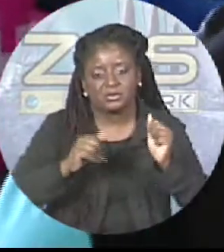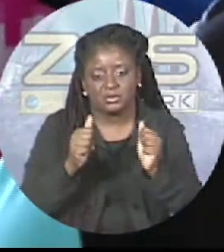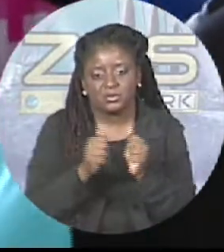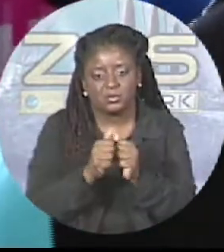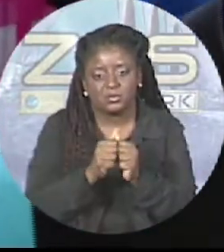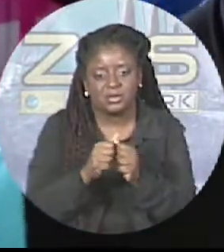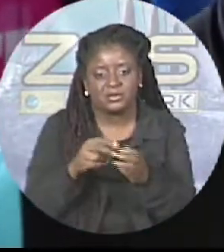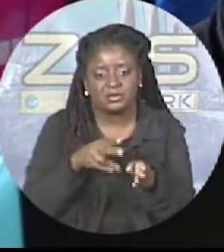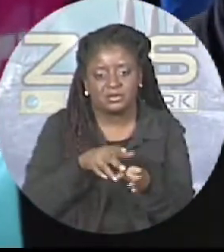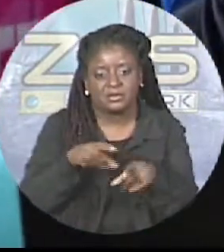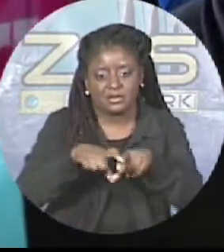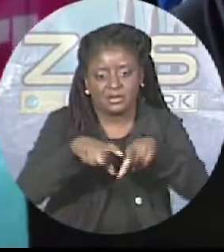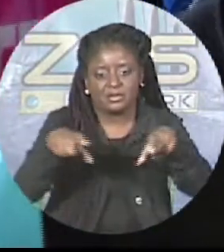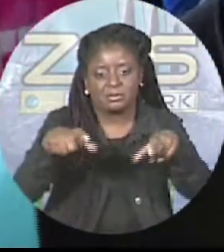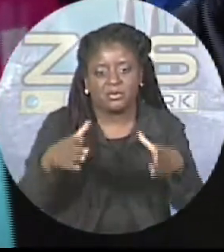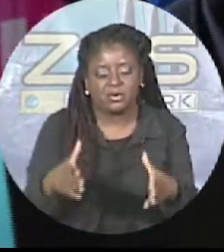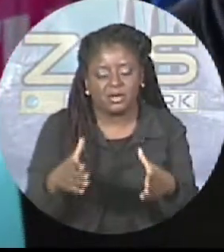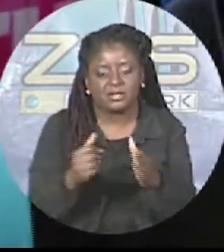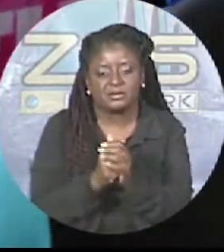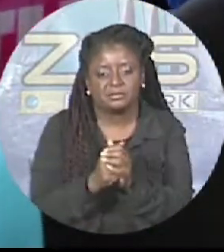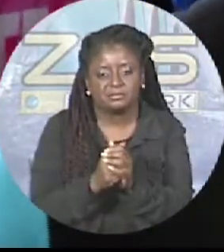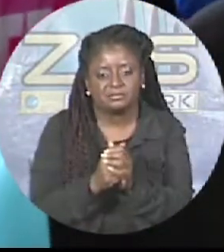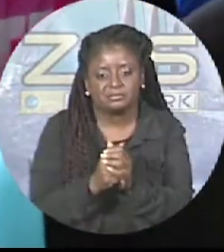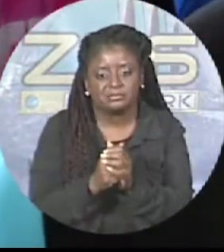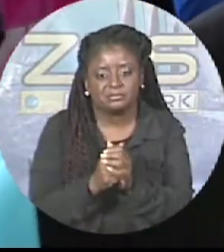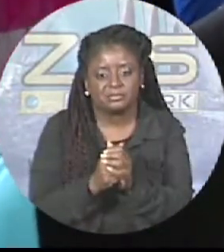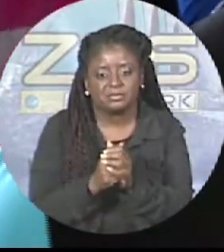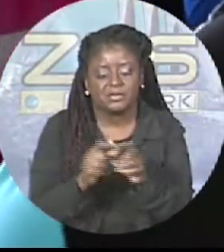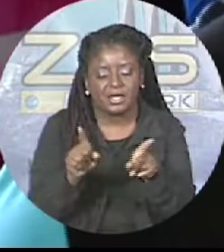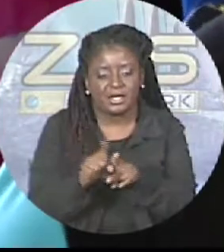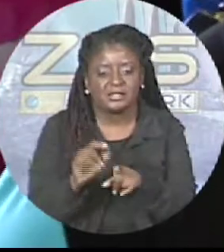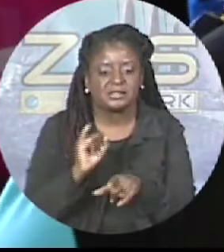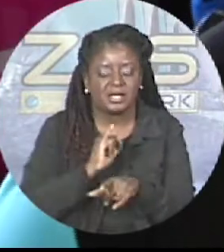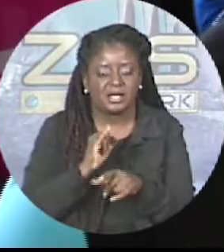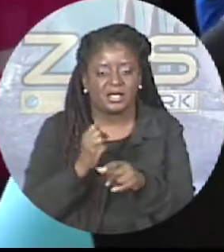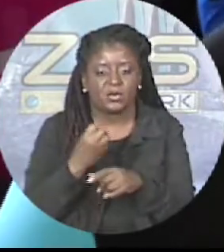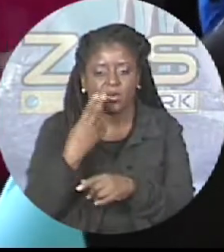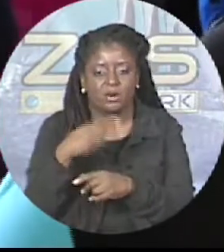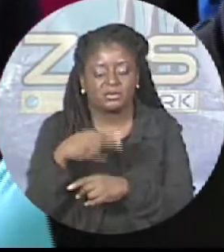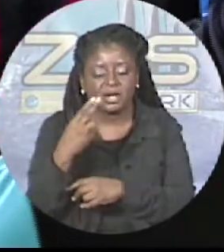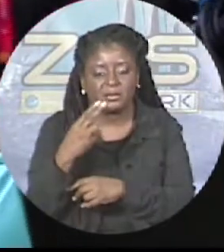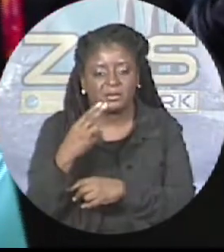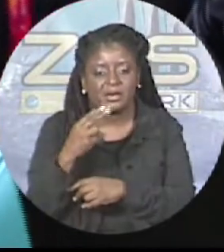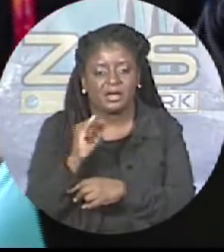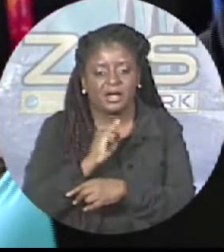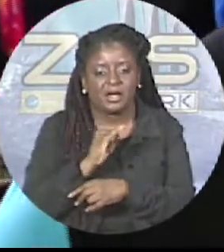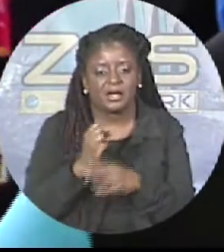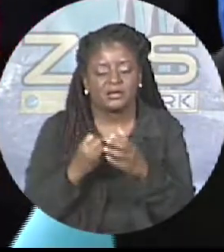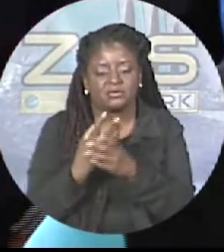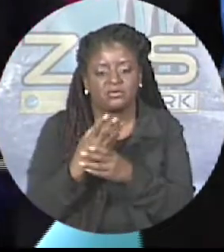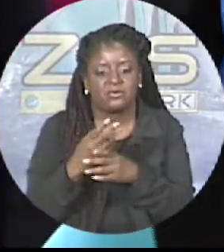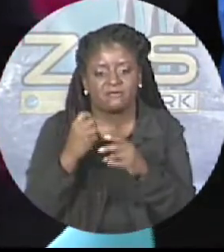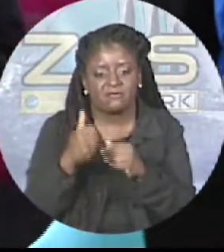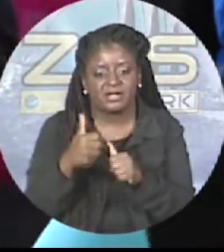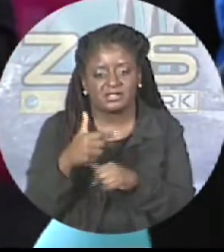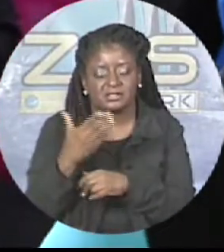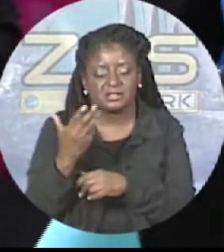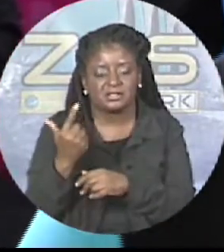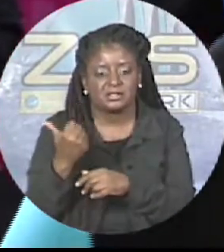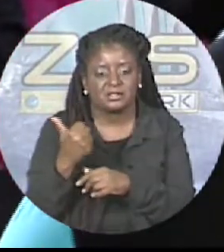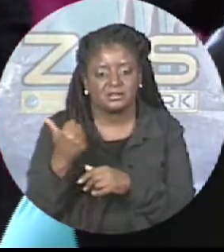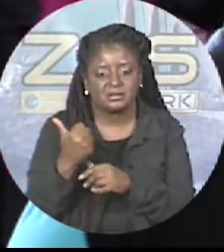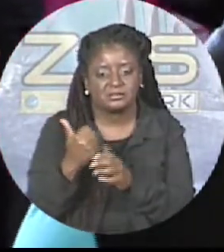fine. But the problem was, as I began to warm up, I got faster on the runway, so my foot placement was obviously going to